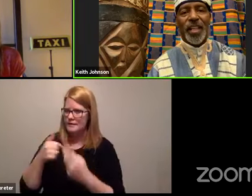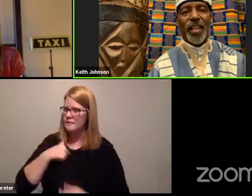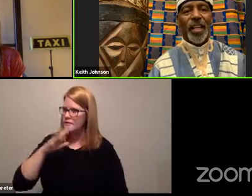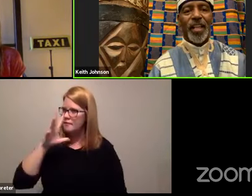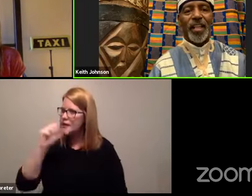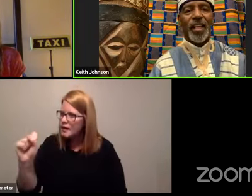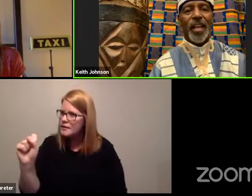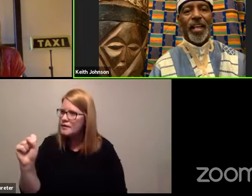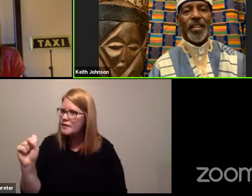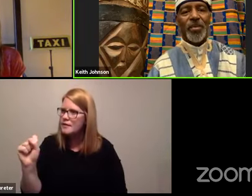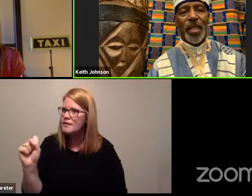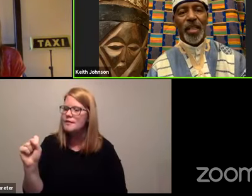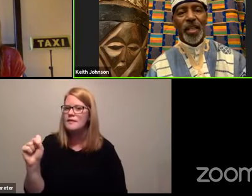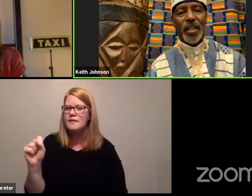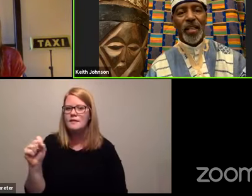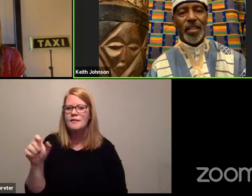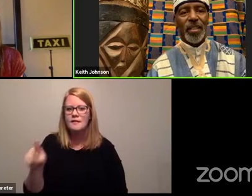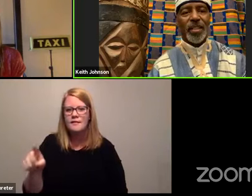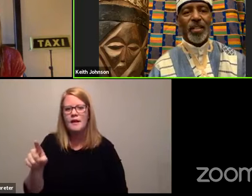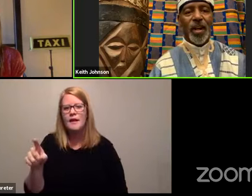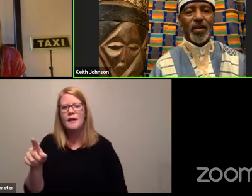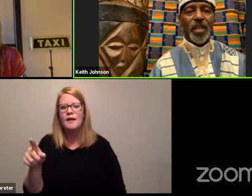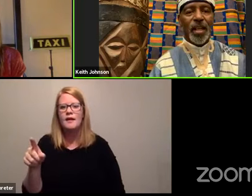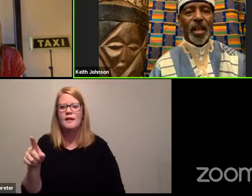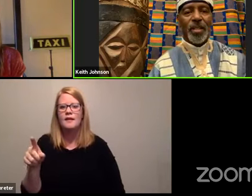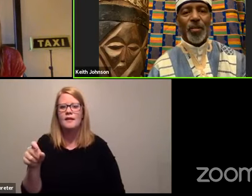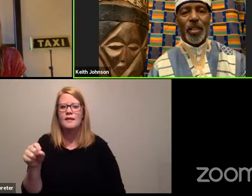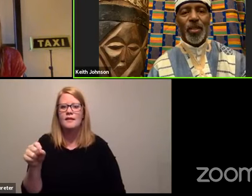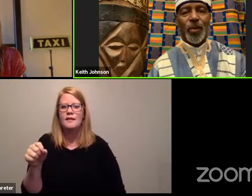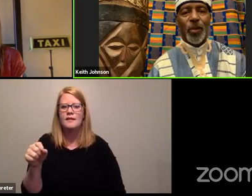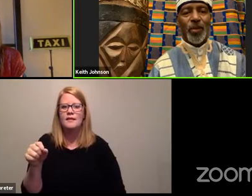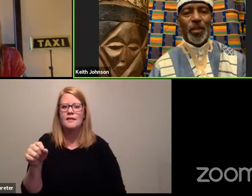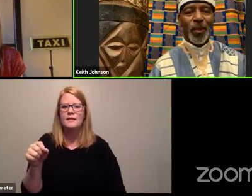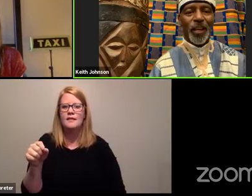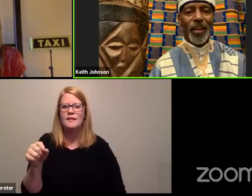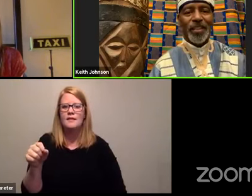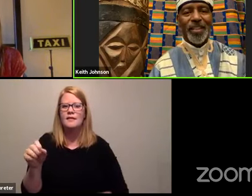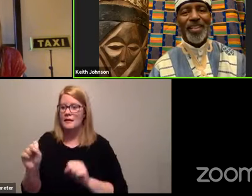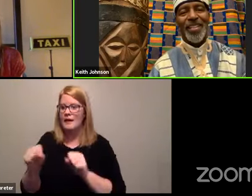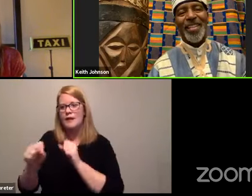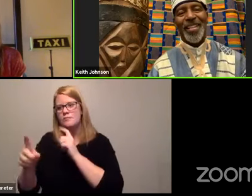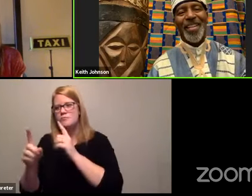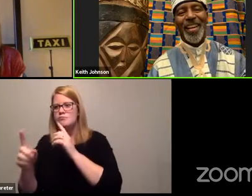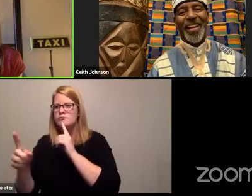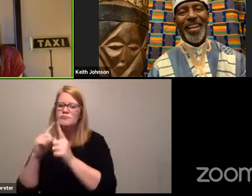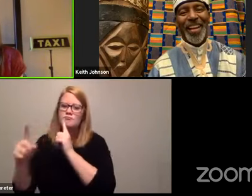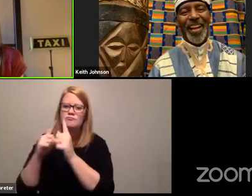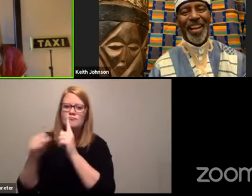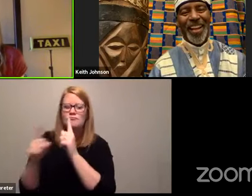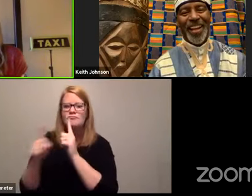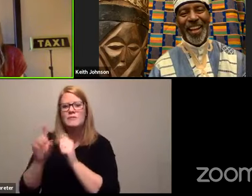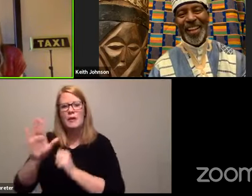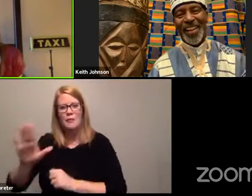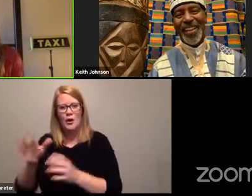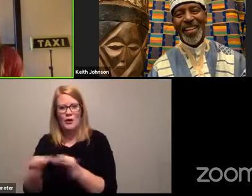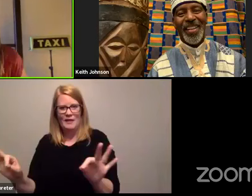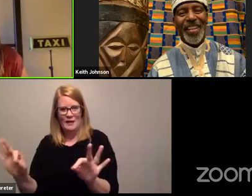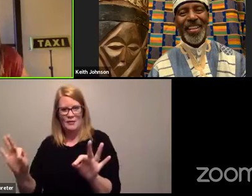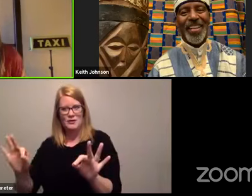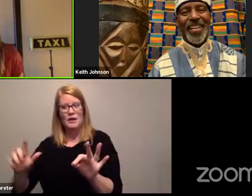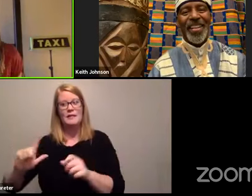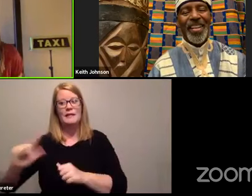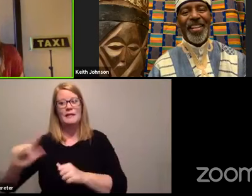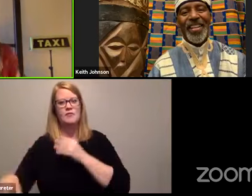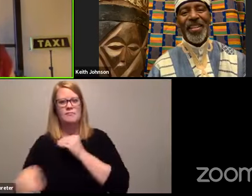language and then they answer me in English. So I was the last one to know what was going on. Right.